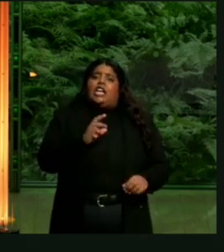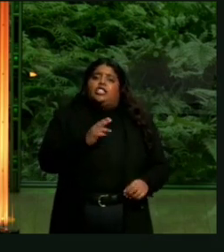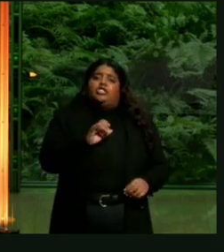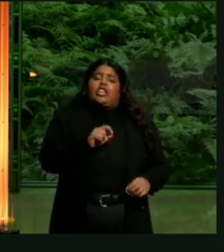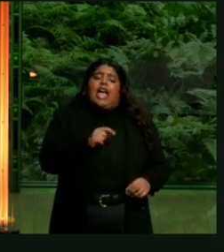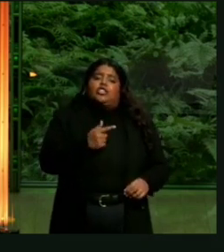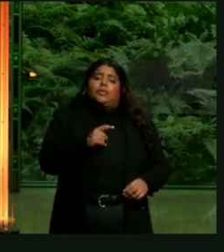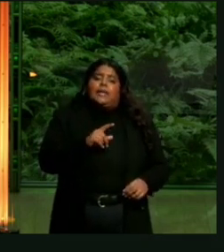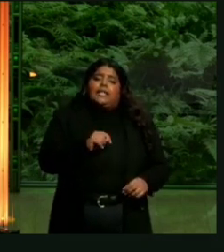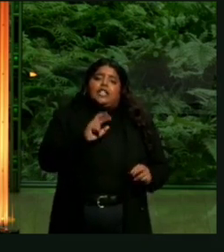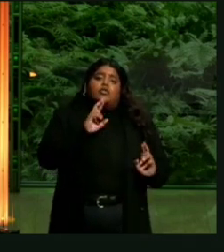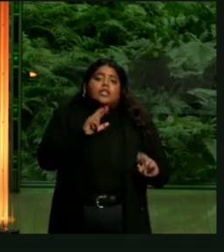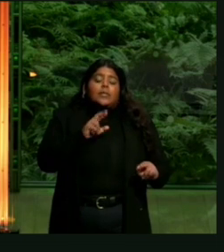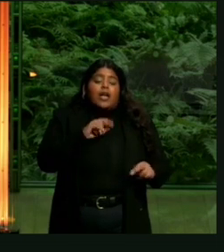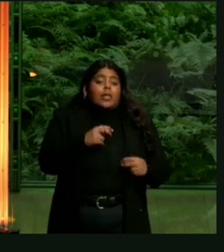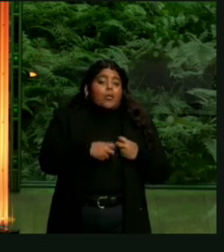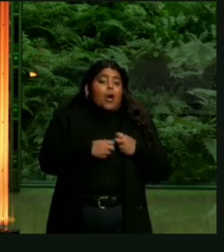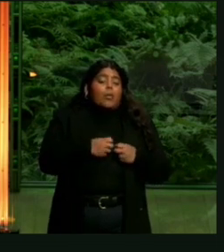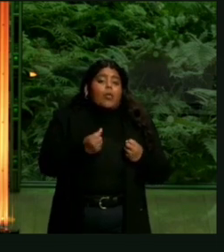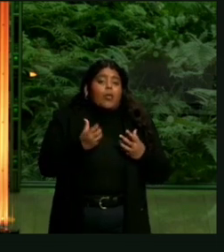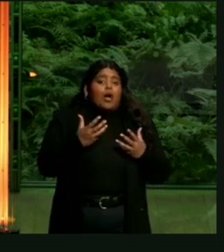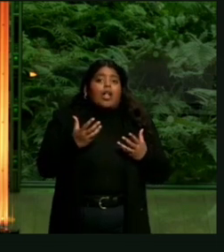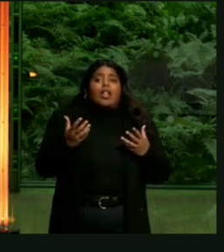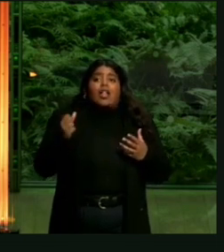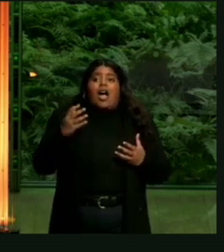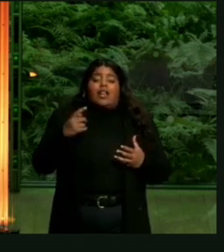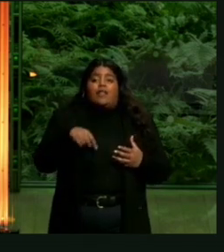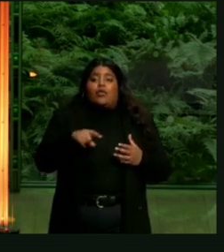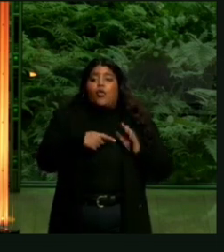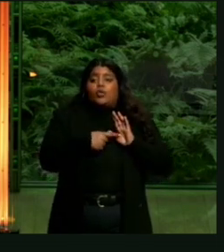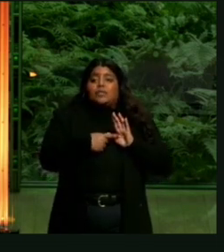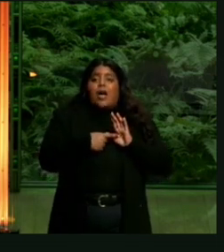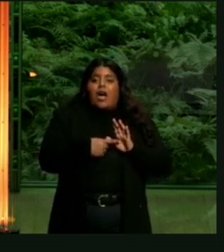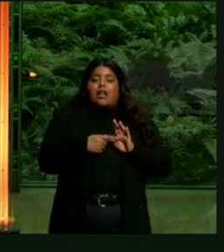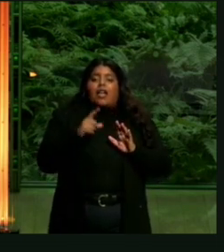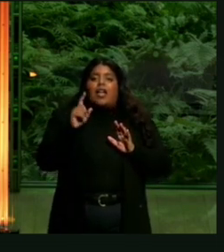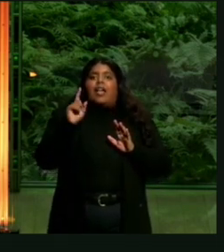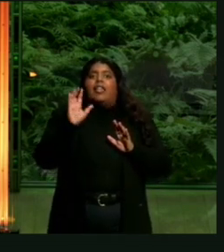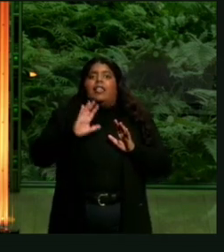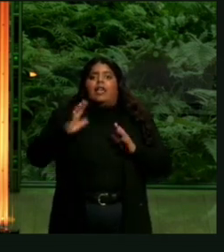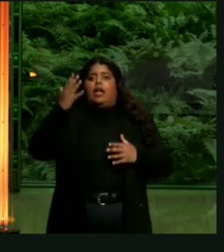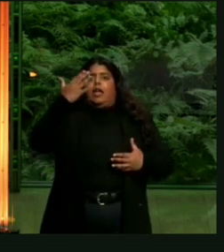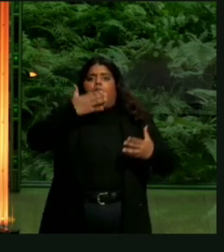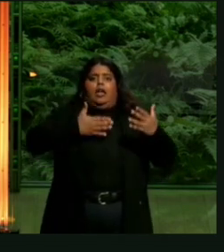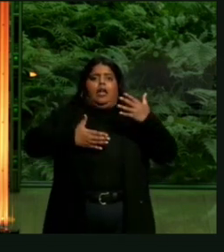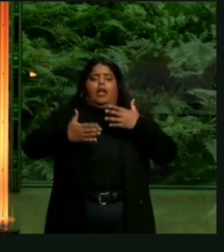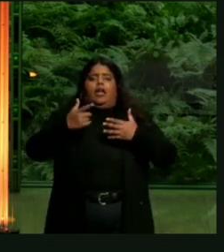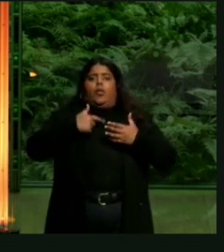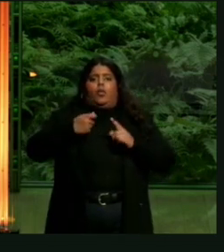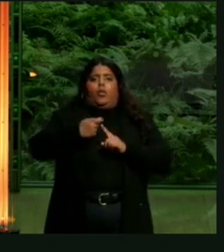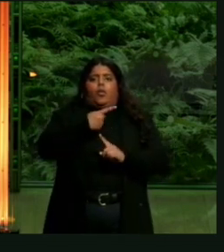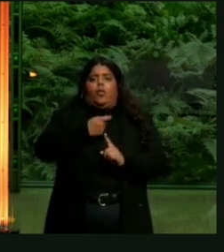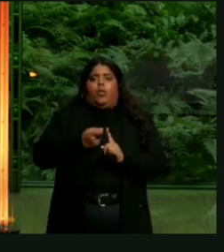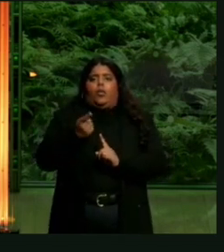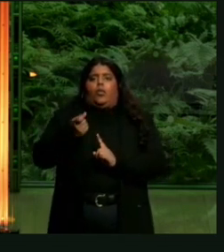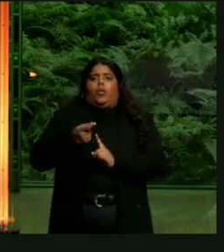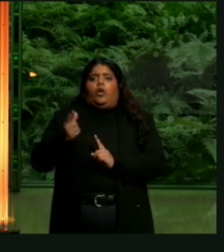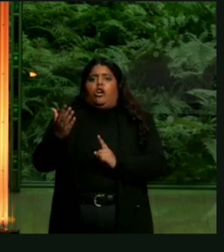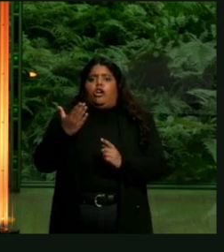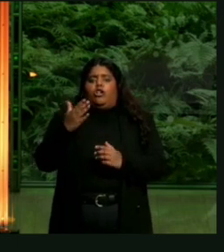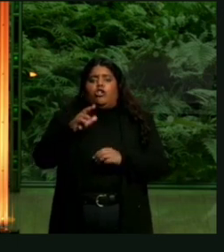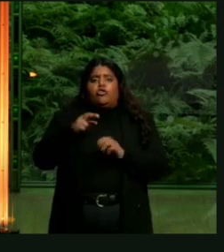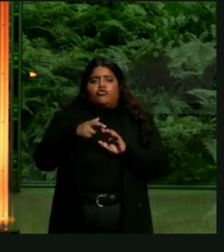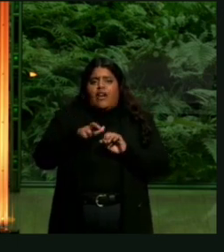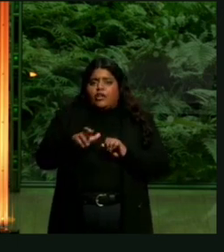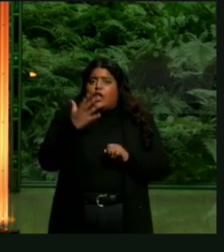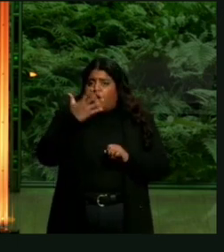ChatGPT-based responses, the problem with a lot of these large language models is they hallucinate. They will come up with random references that look very real,